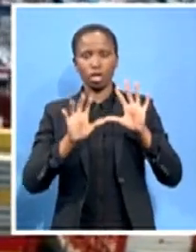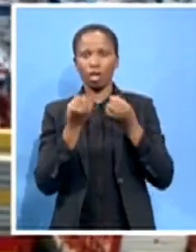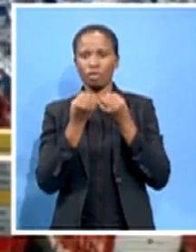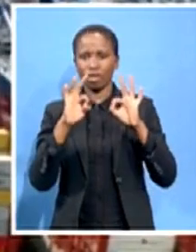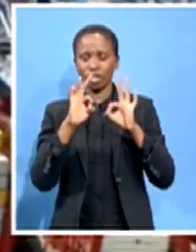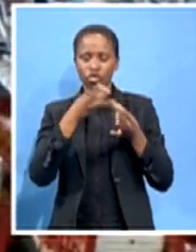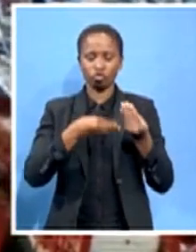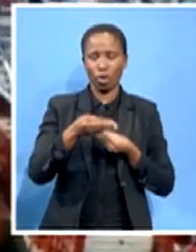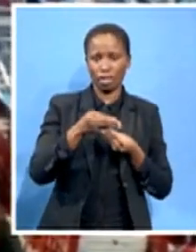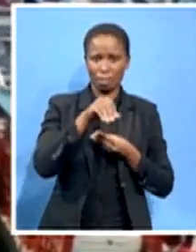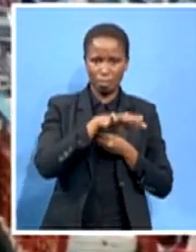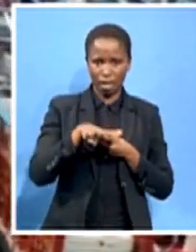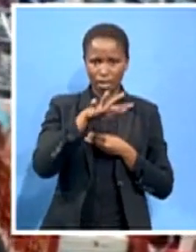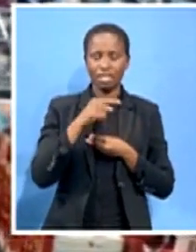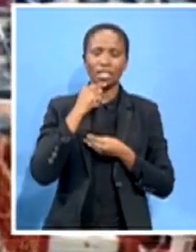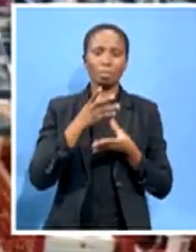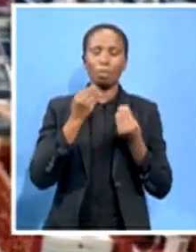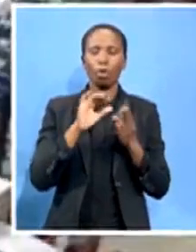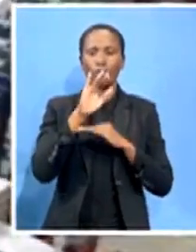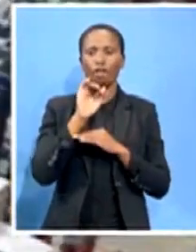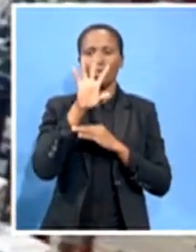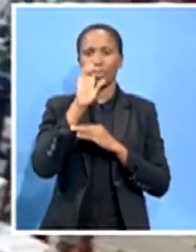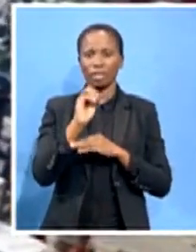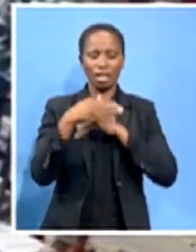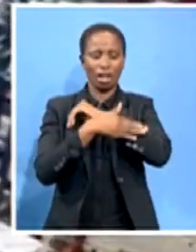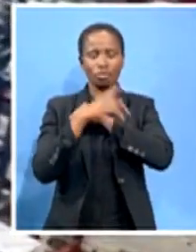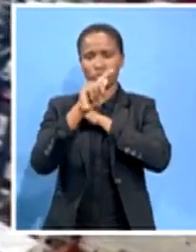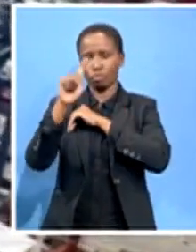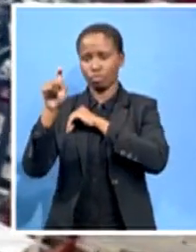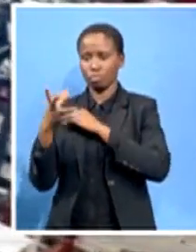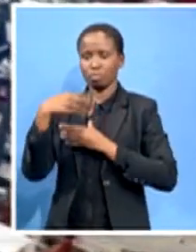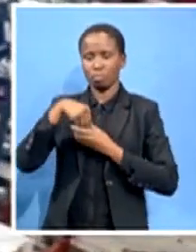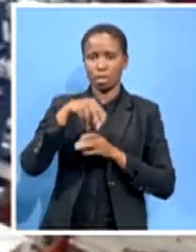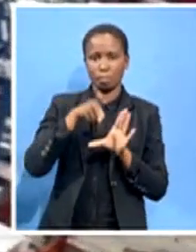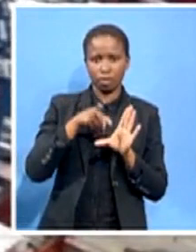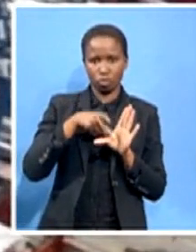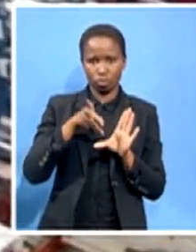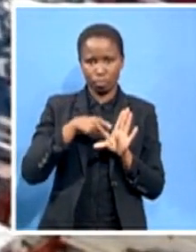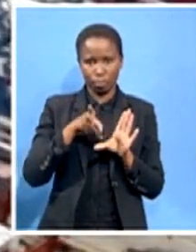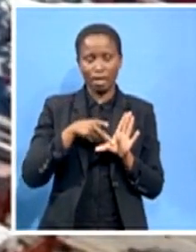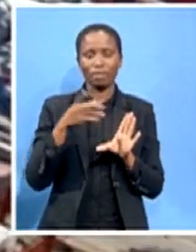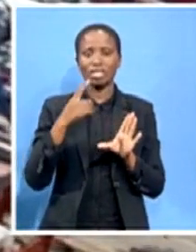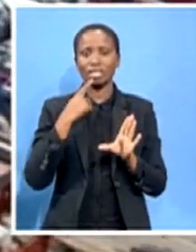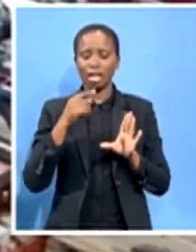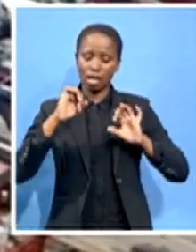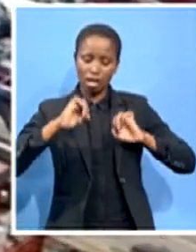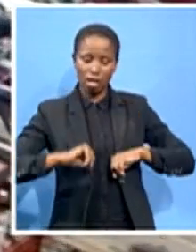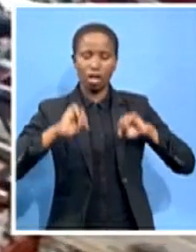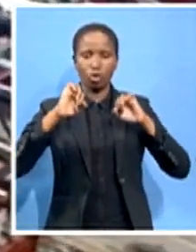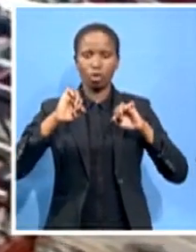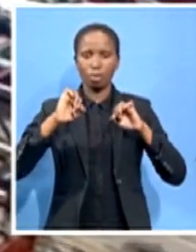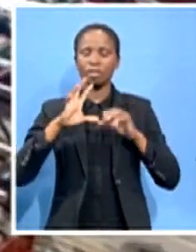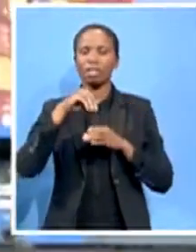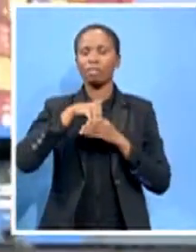countries participating. Trade Law Centre Tralac says the agreement presents massive business opportunities for the Pan-African